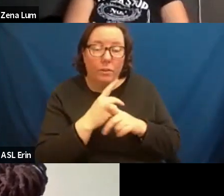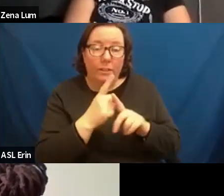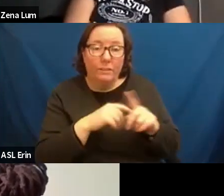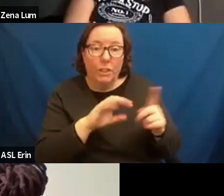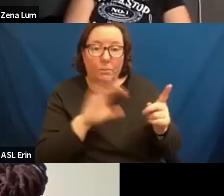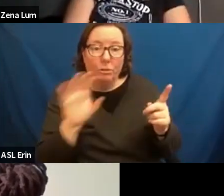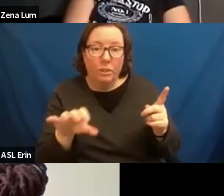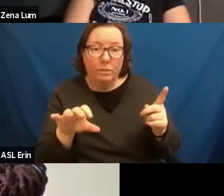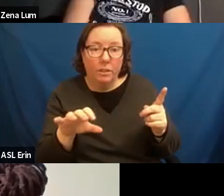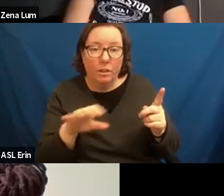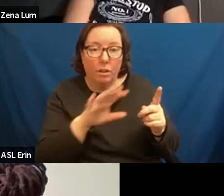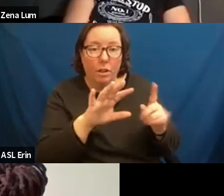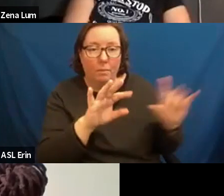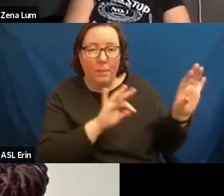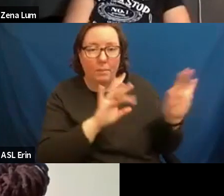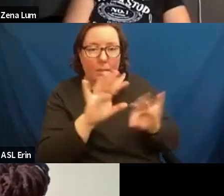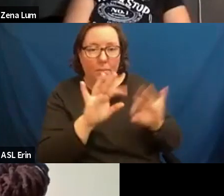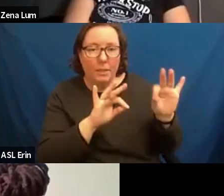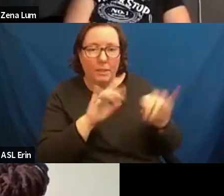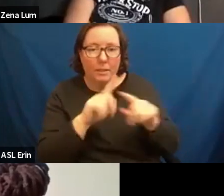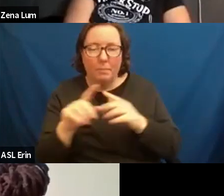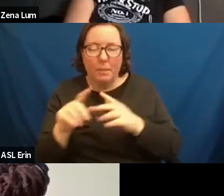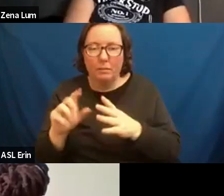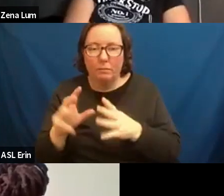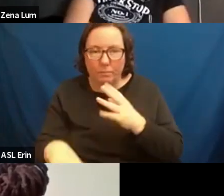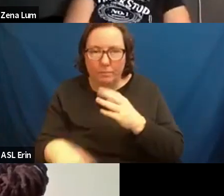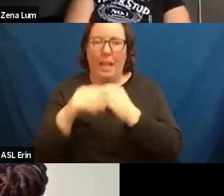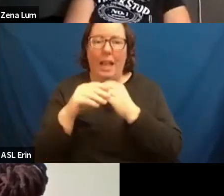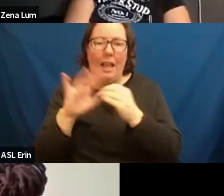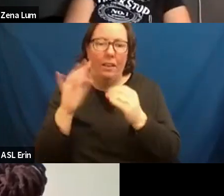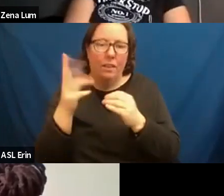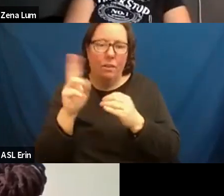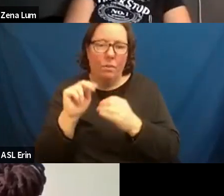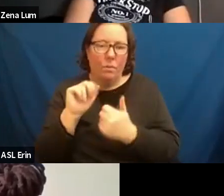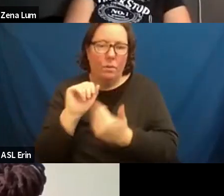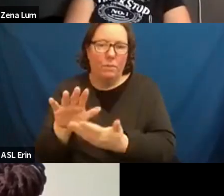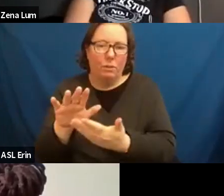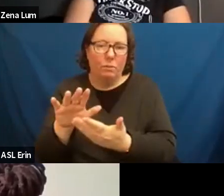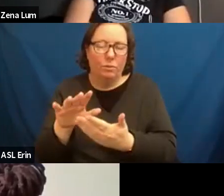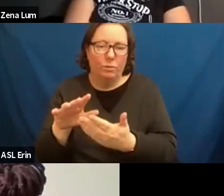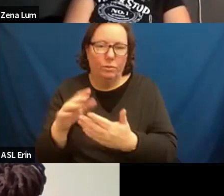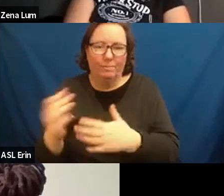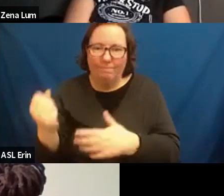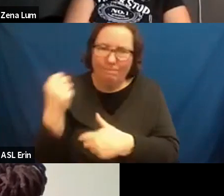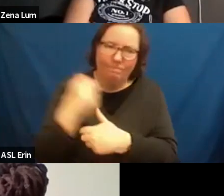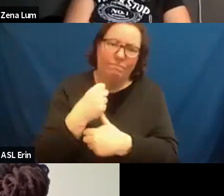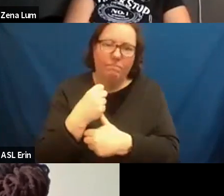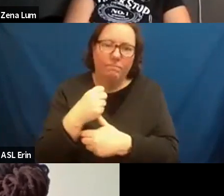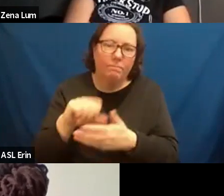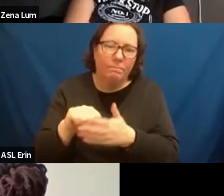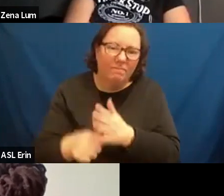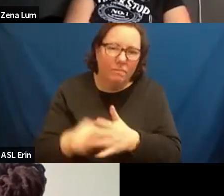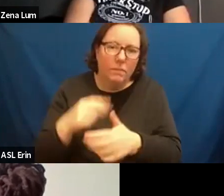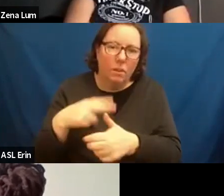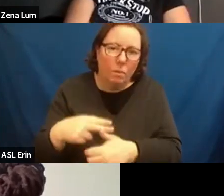Chicago, they put their own twist on the program and increased the